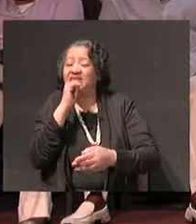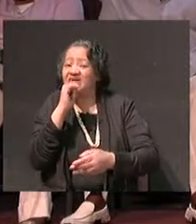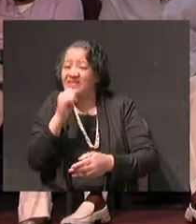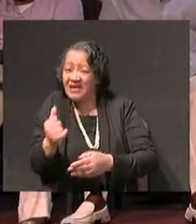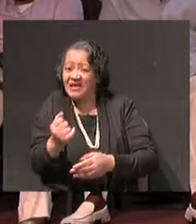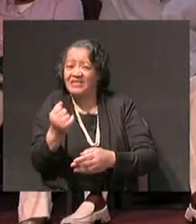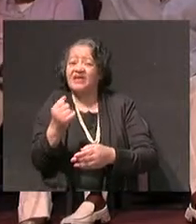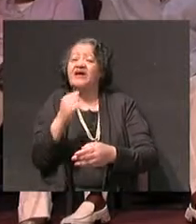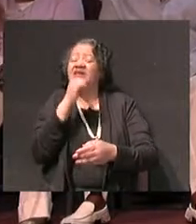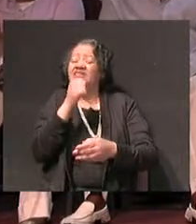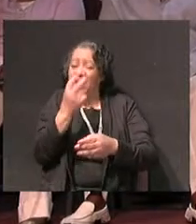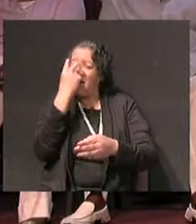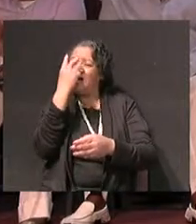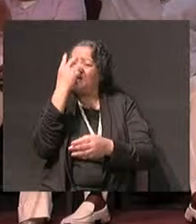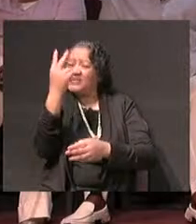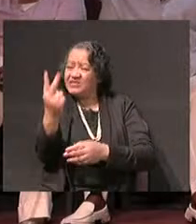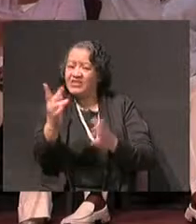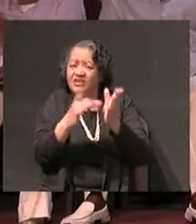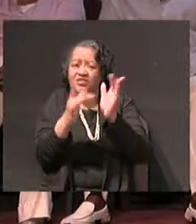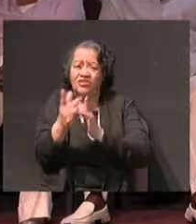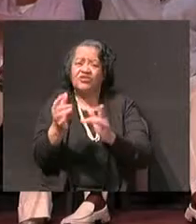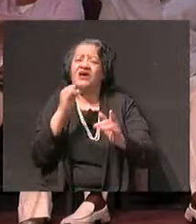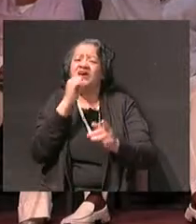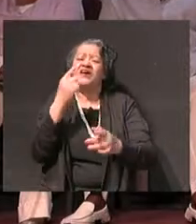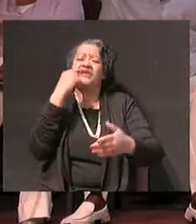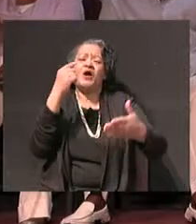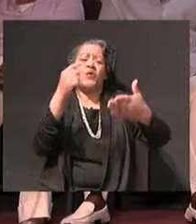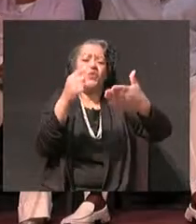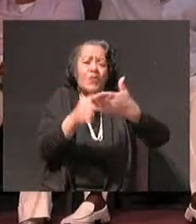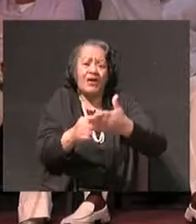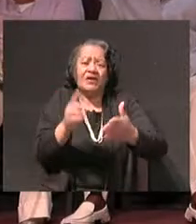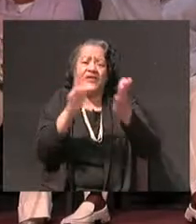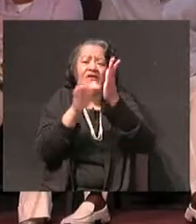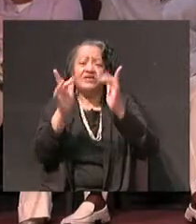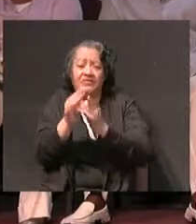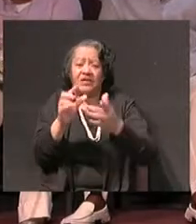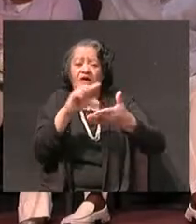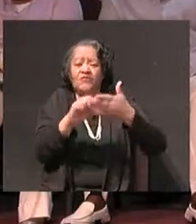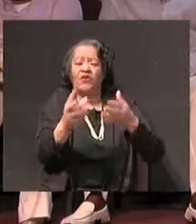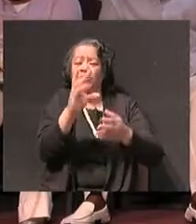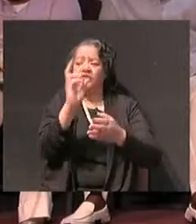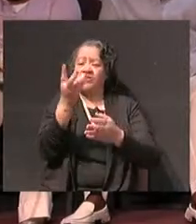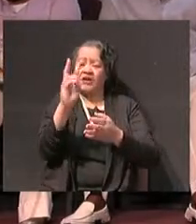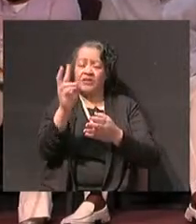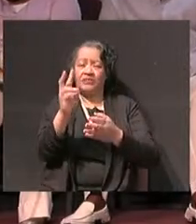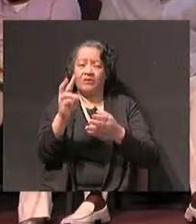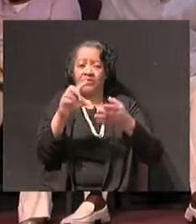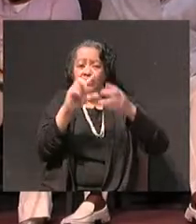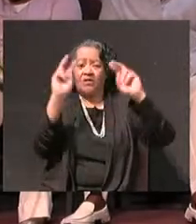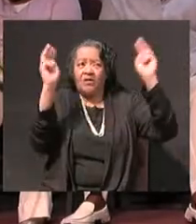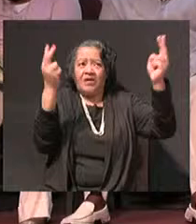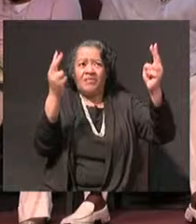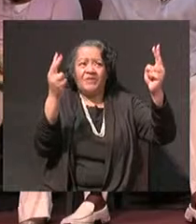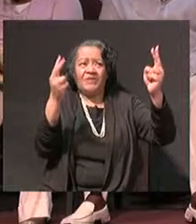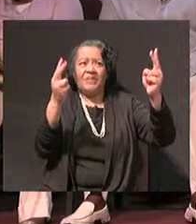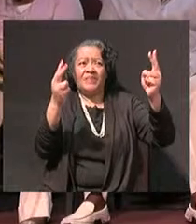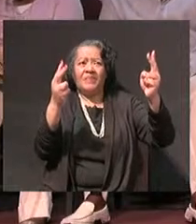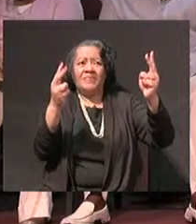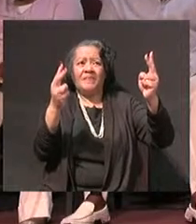didn't recognize him. And the text tells us, verse 16 says this, but they were